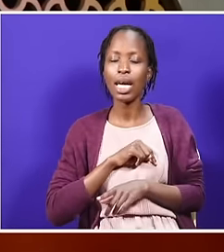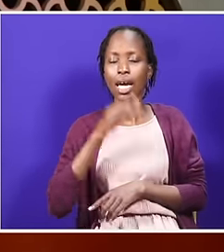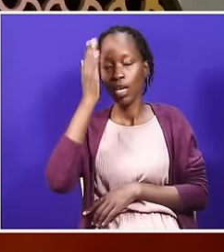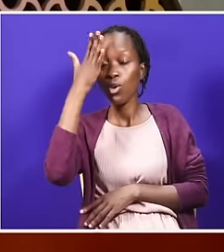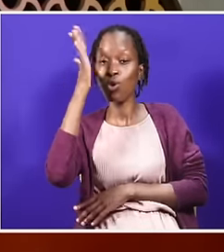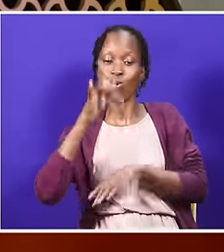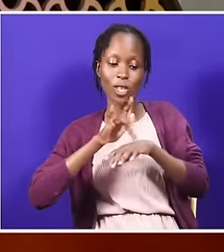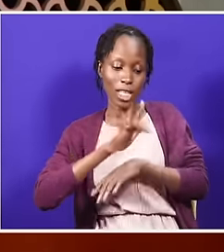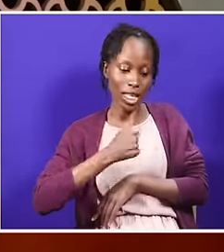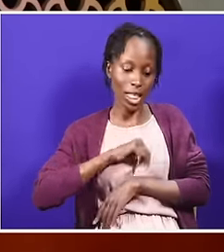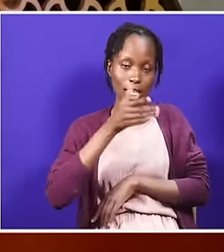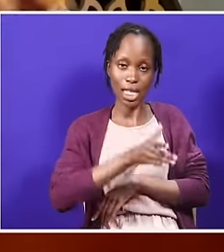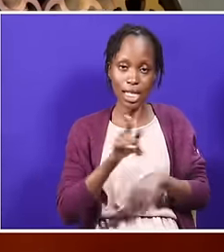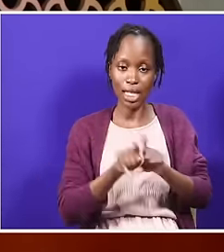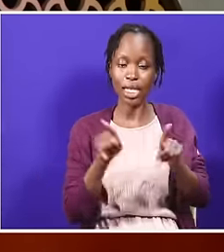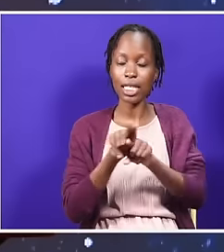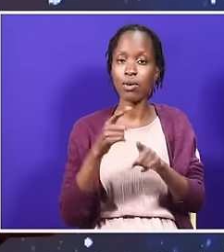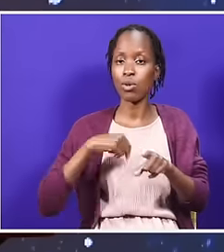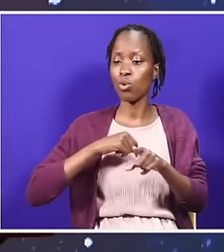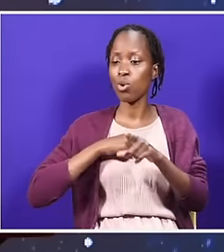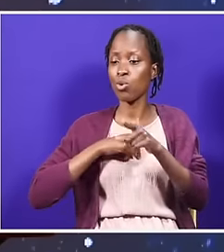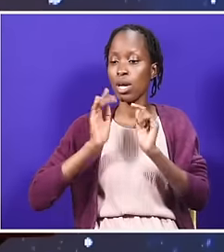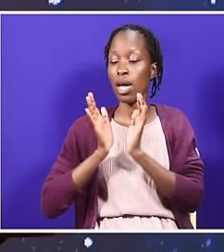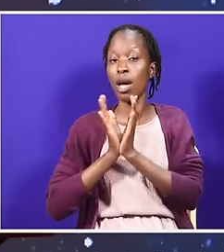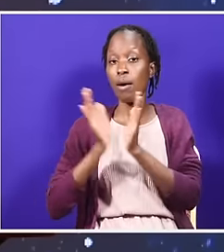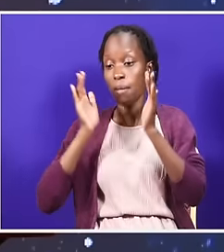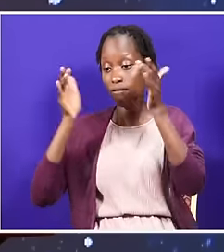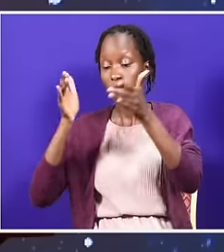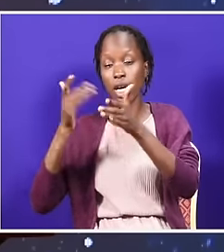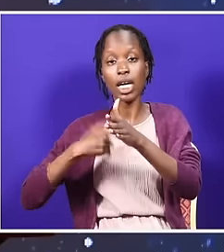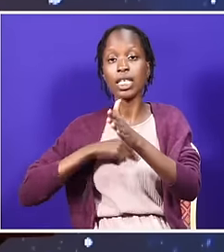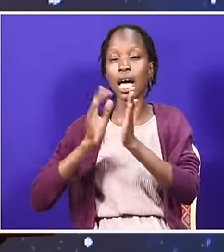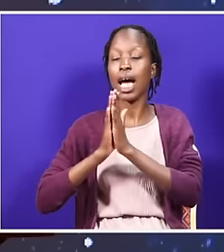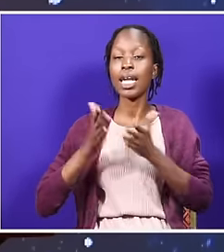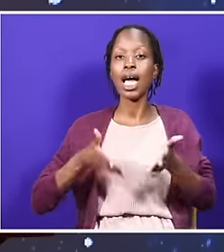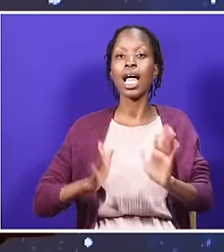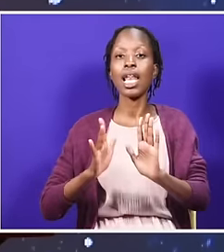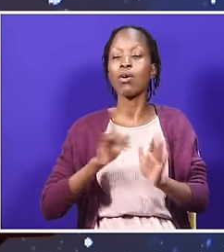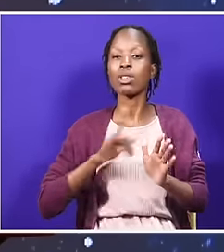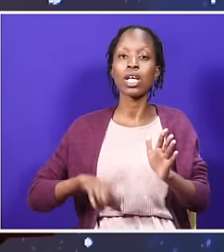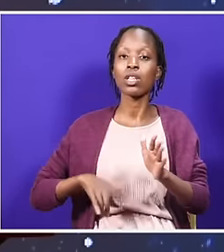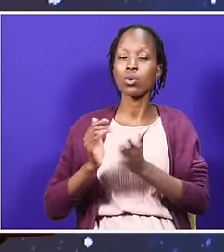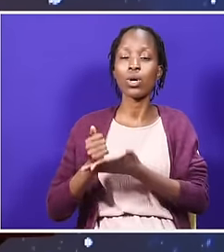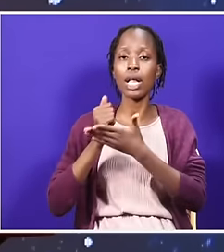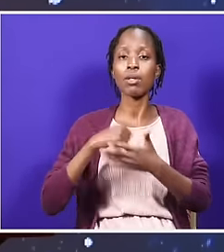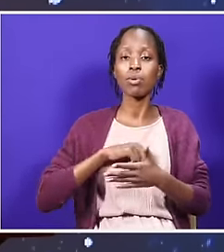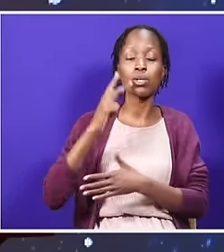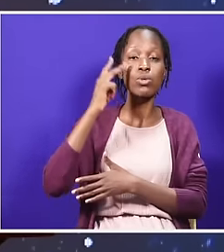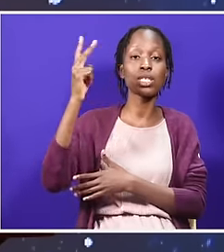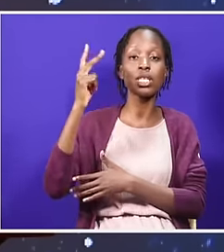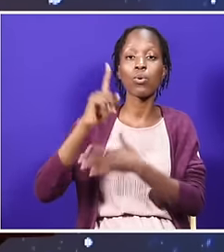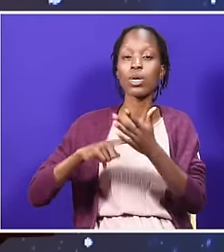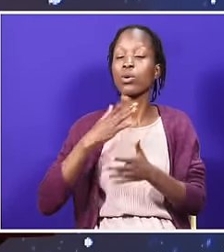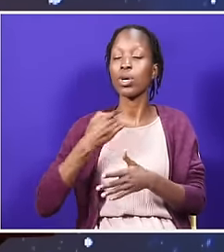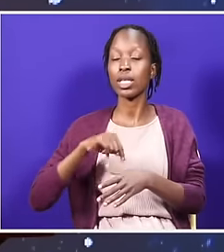there. And so we opened up our focus, and we have allowed God to just help us see where He is